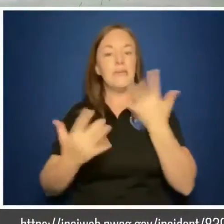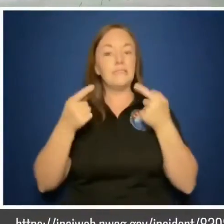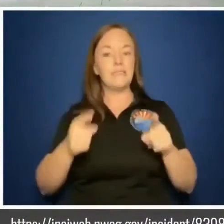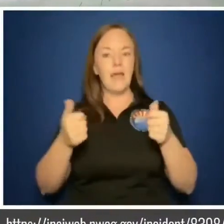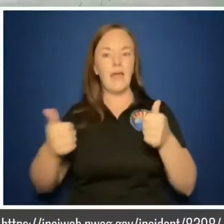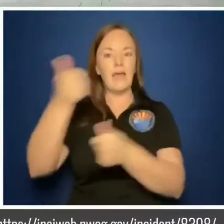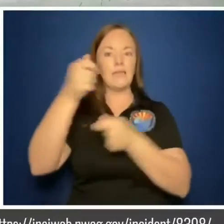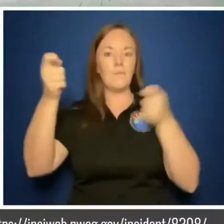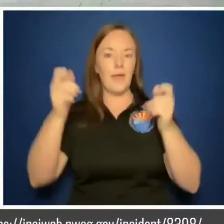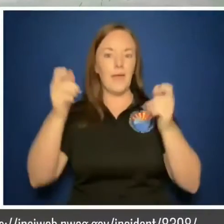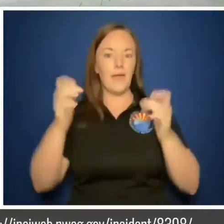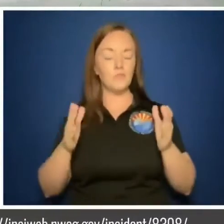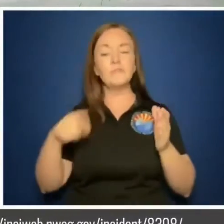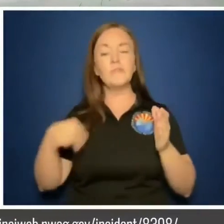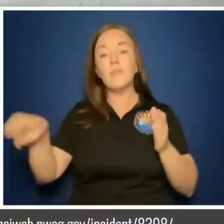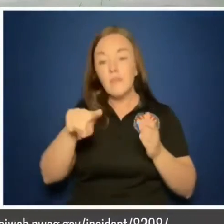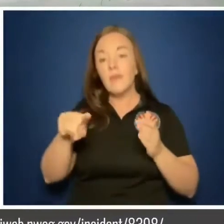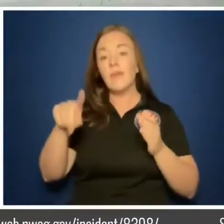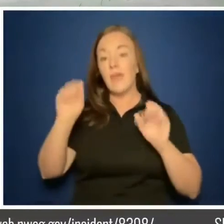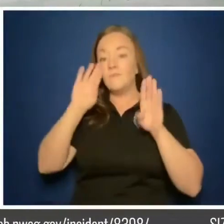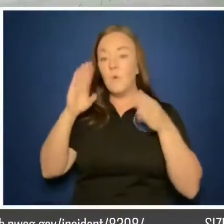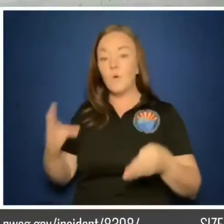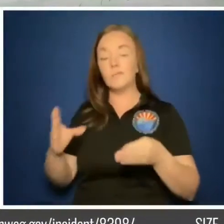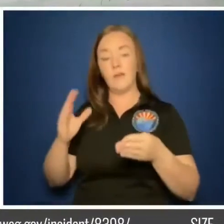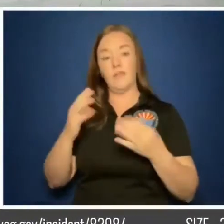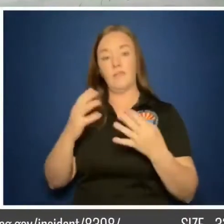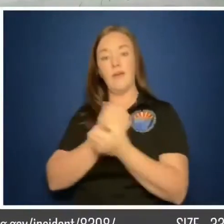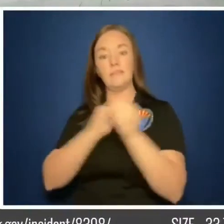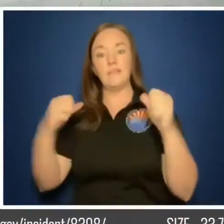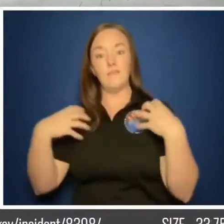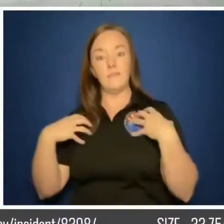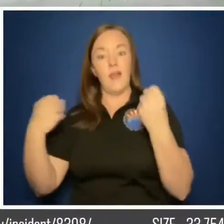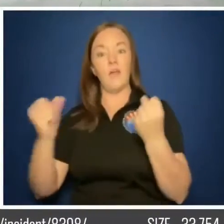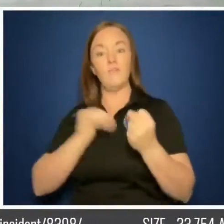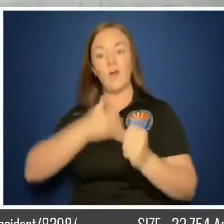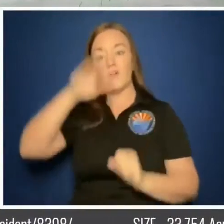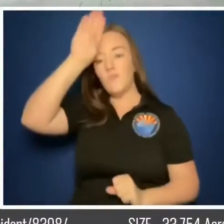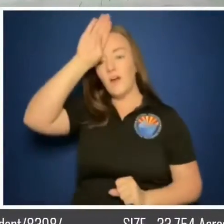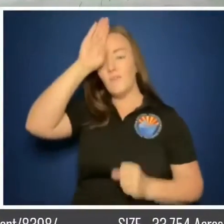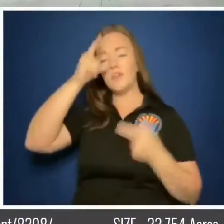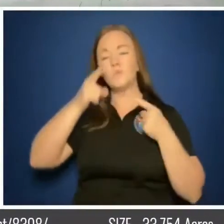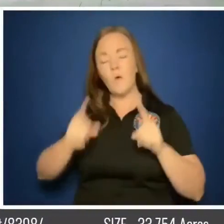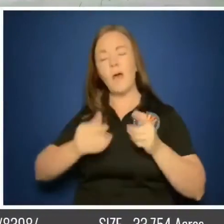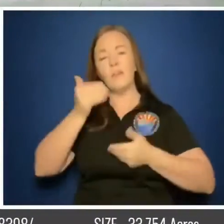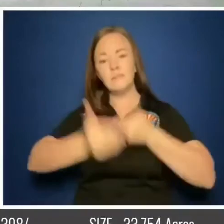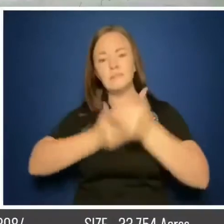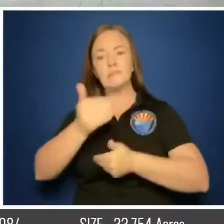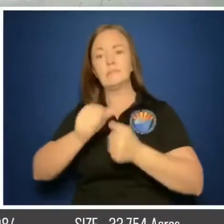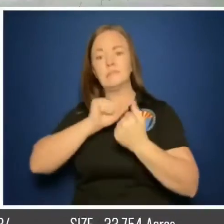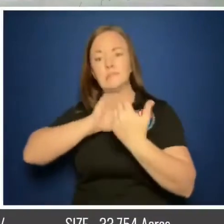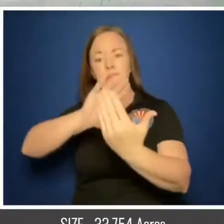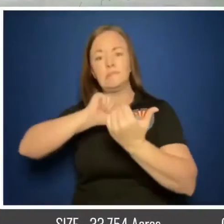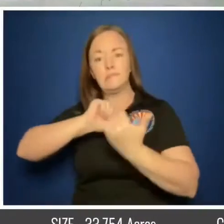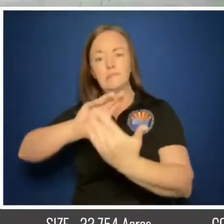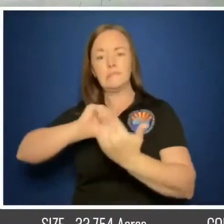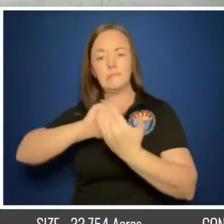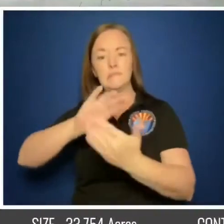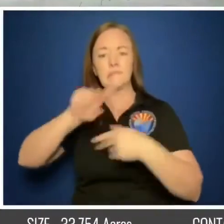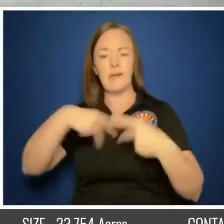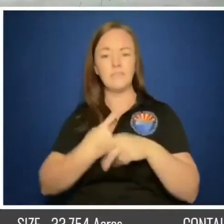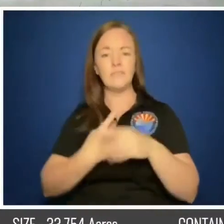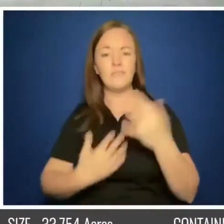and safety of our firefighters while they progress through the evolutions of dealing with a large incident like this. And